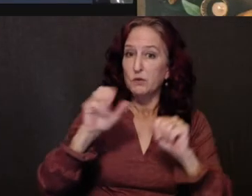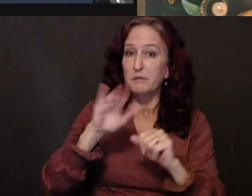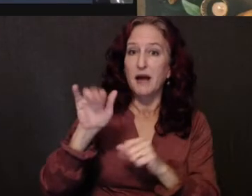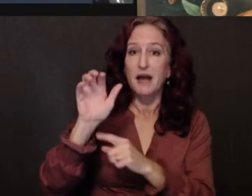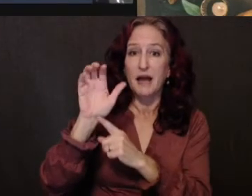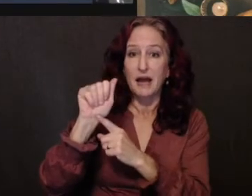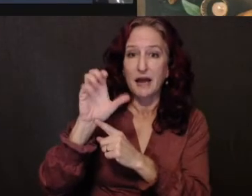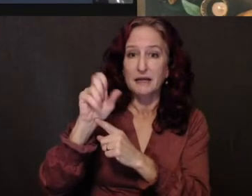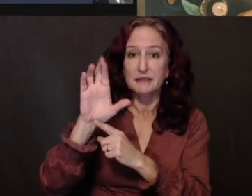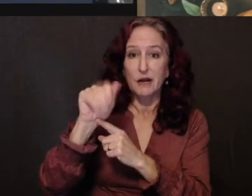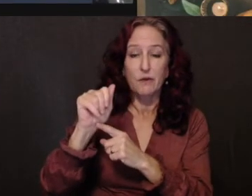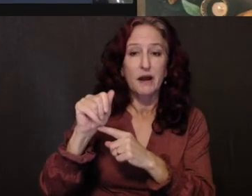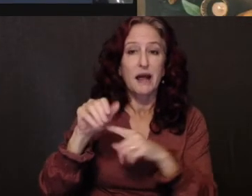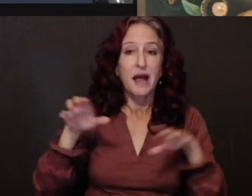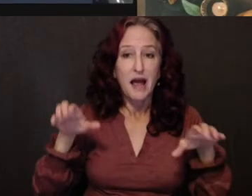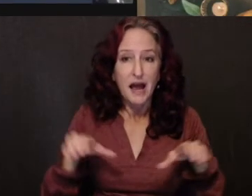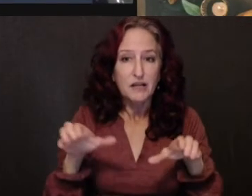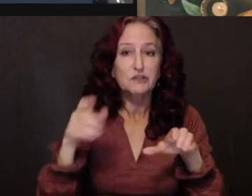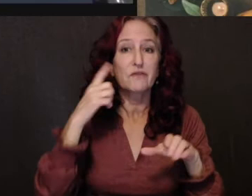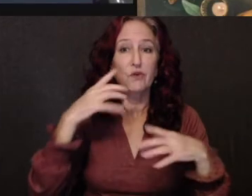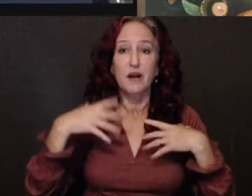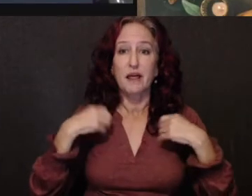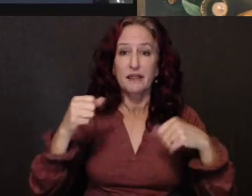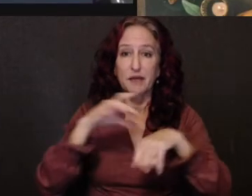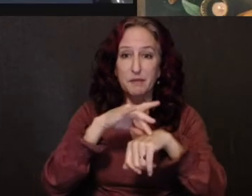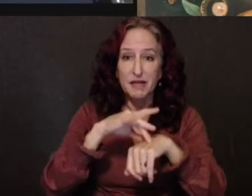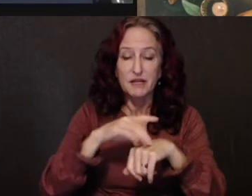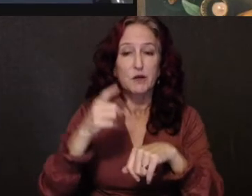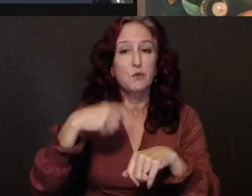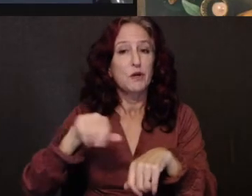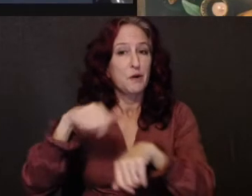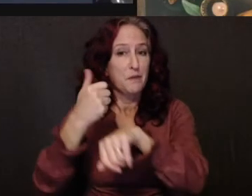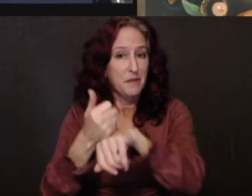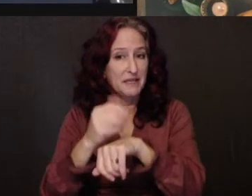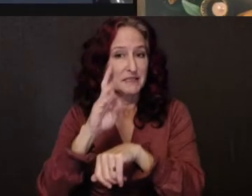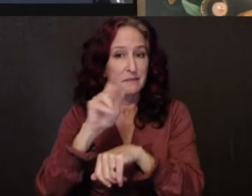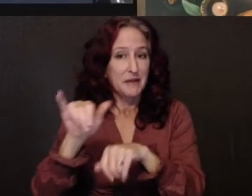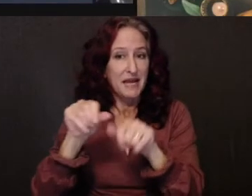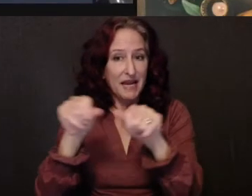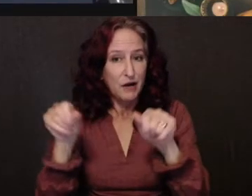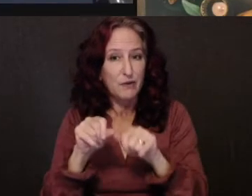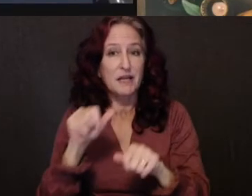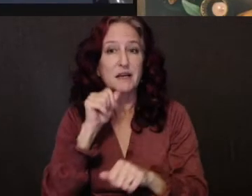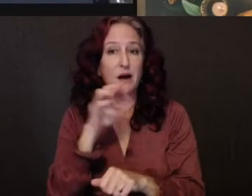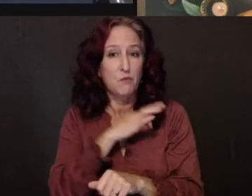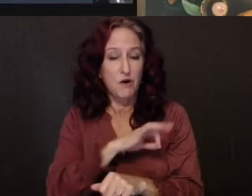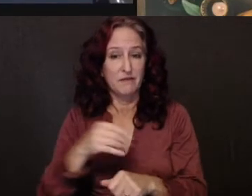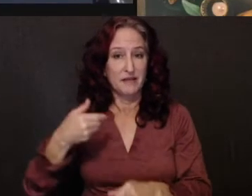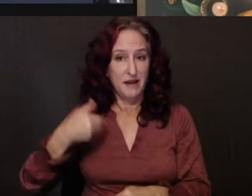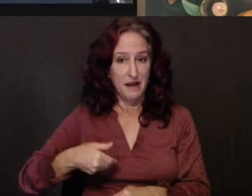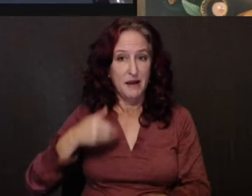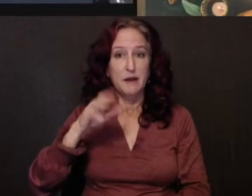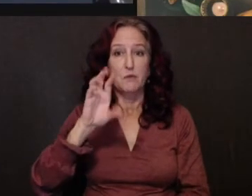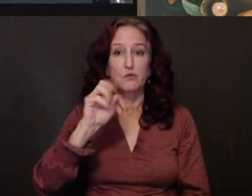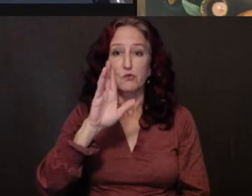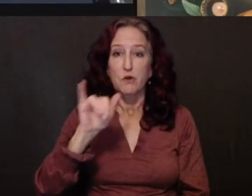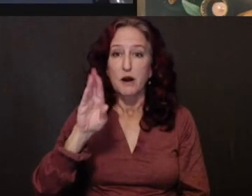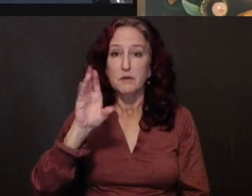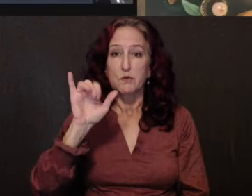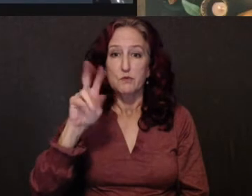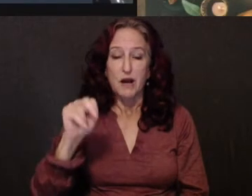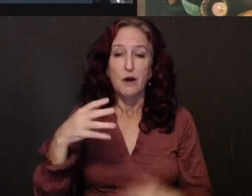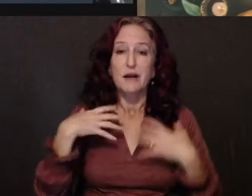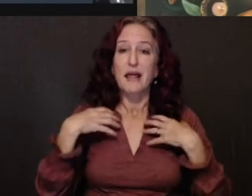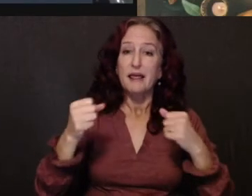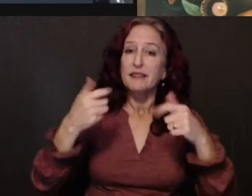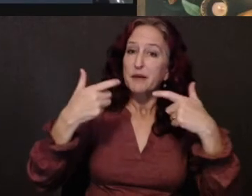realm. This event is hosted by Acterra, Action for a Healthy Planet. We are a Bay Area-based environmental nonprofit.